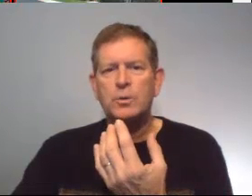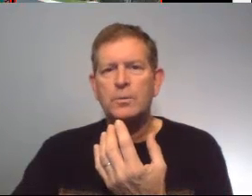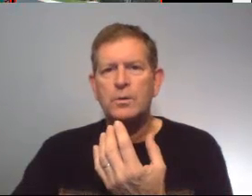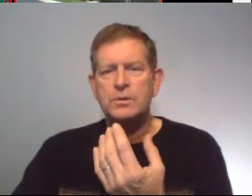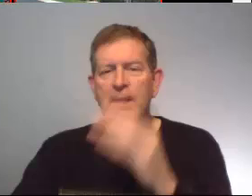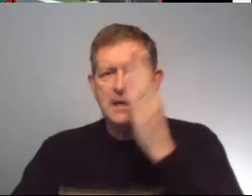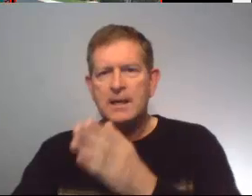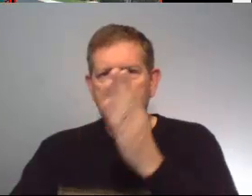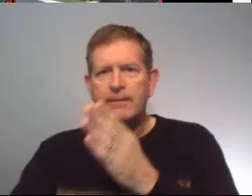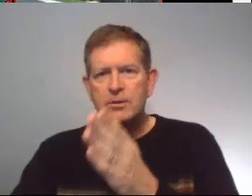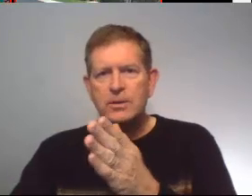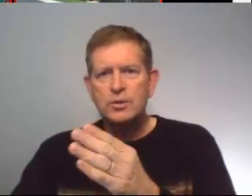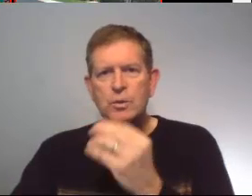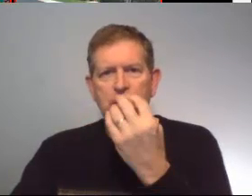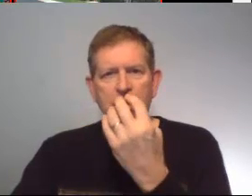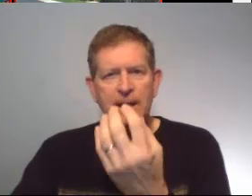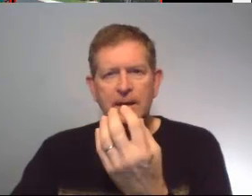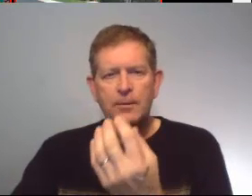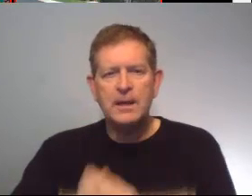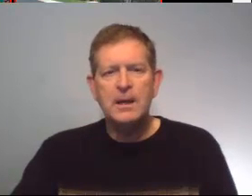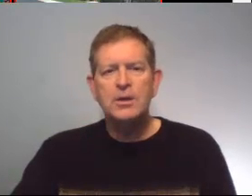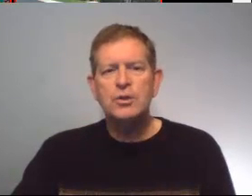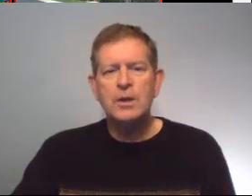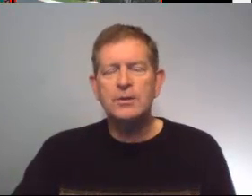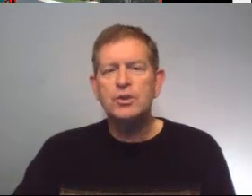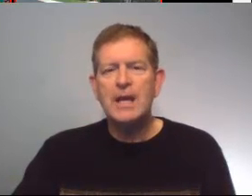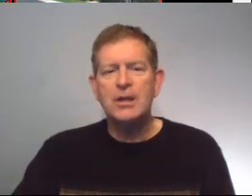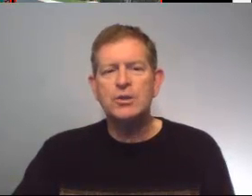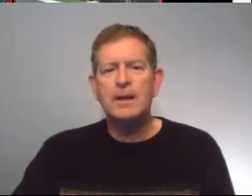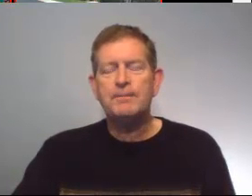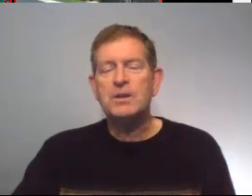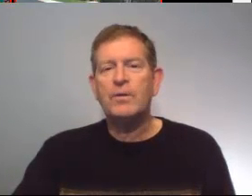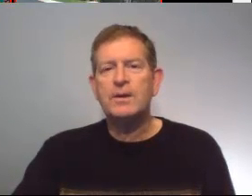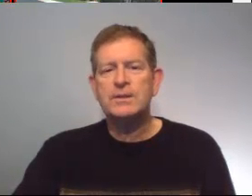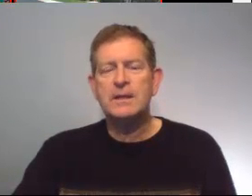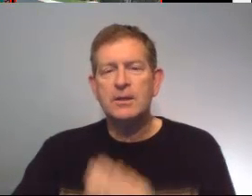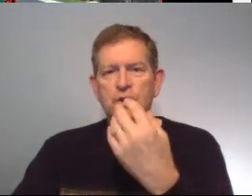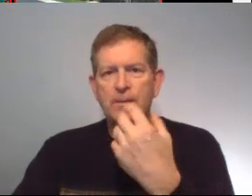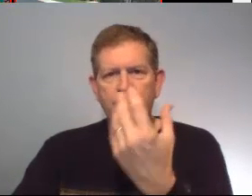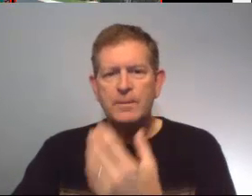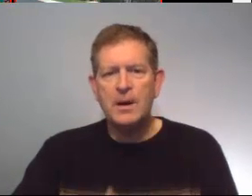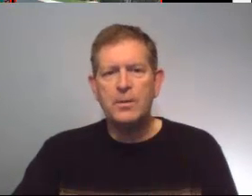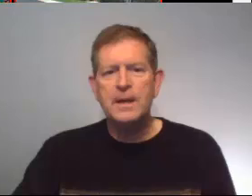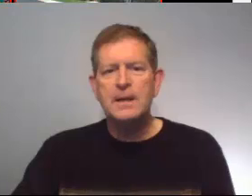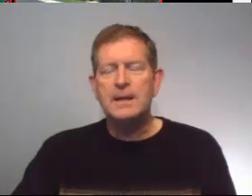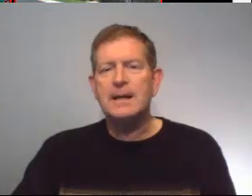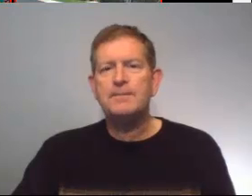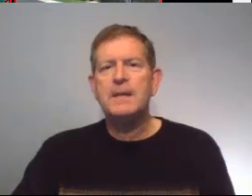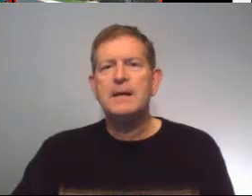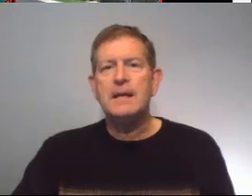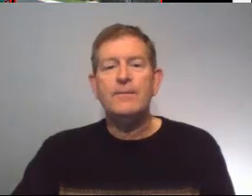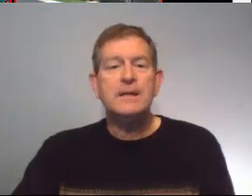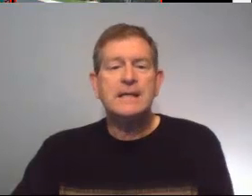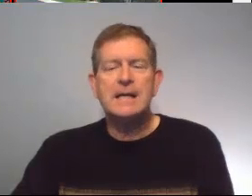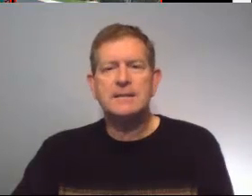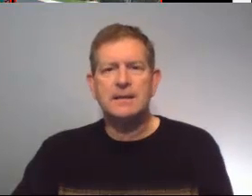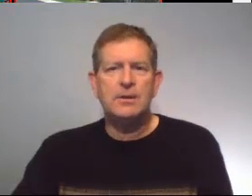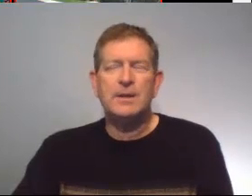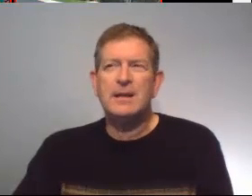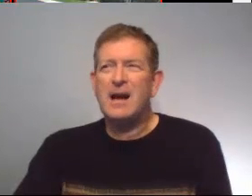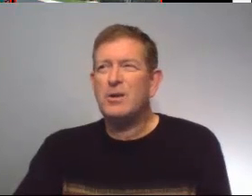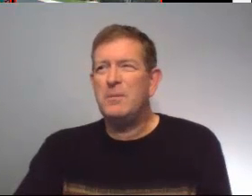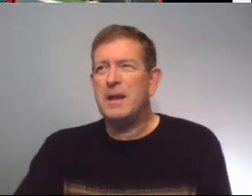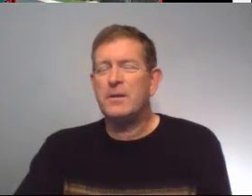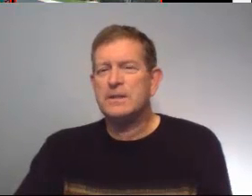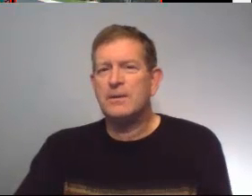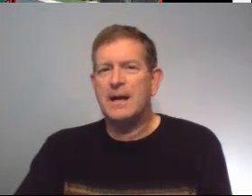my mouth. Autobús. Cut the vowel sound short. Let nothing change as far as the shape of your mouth. Even casa. You're